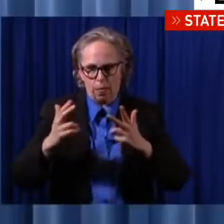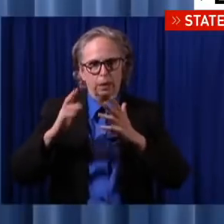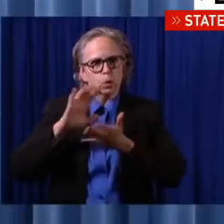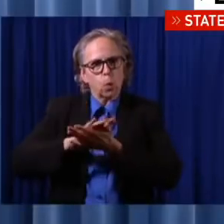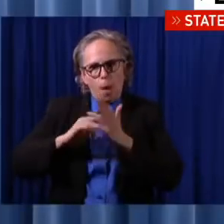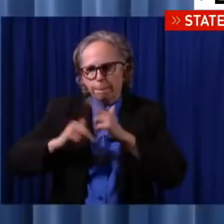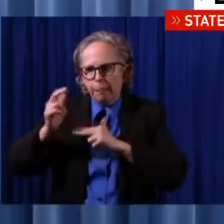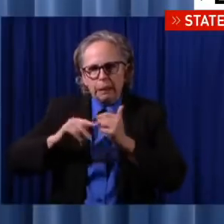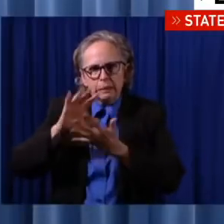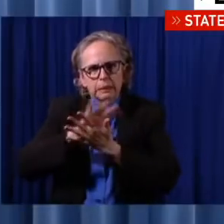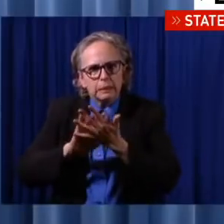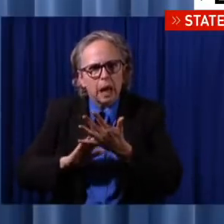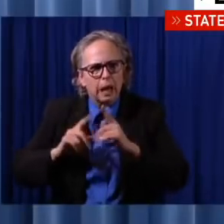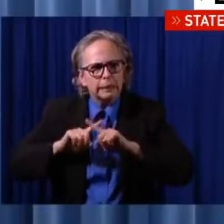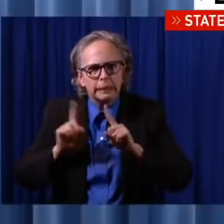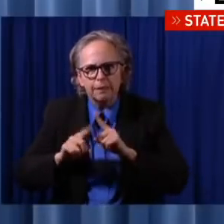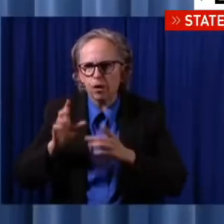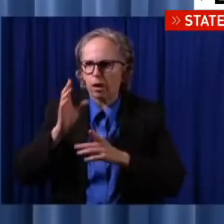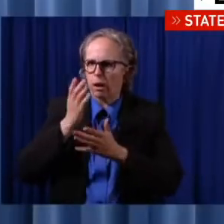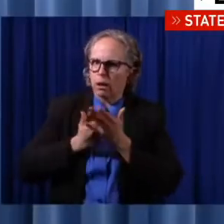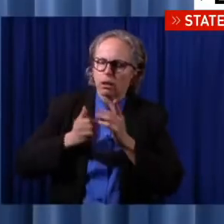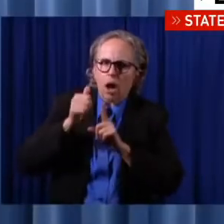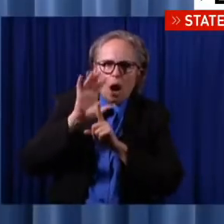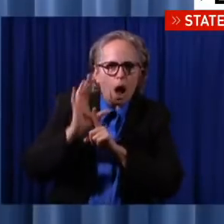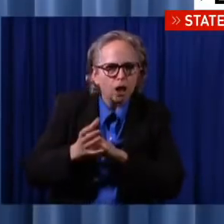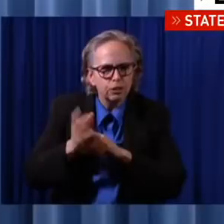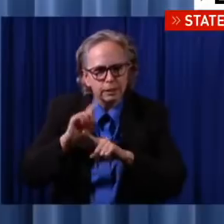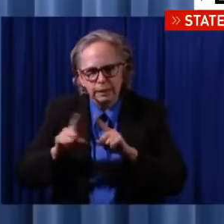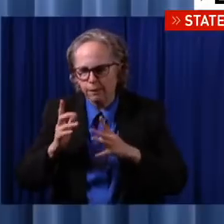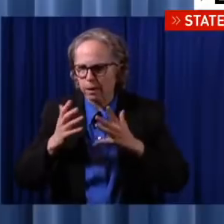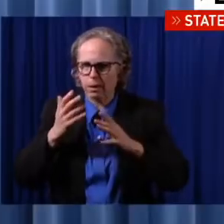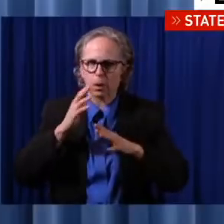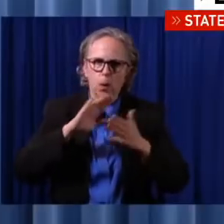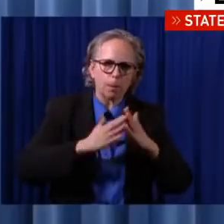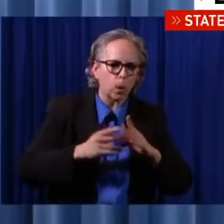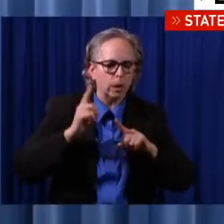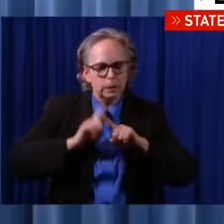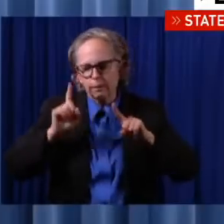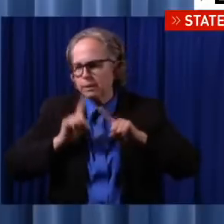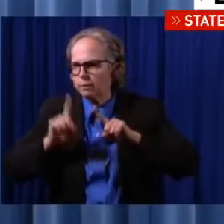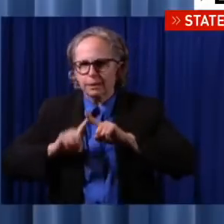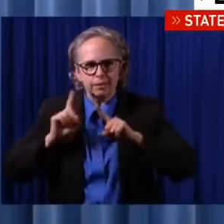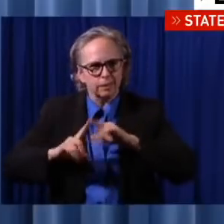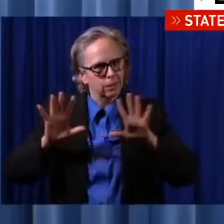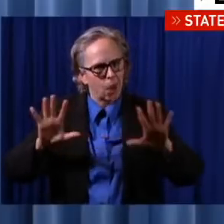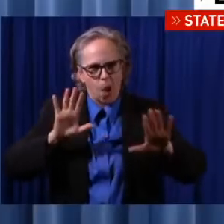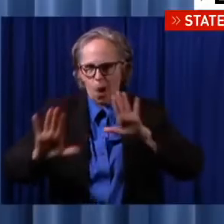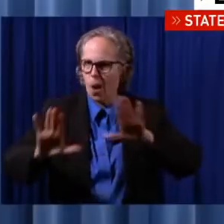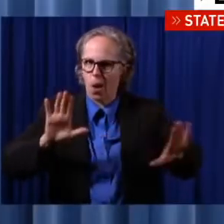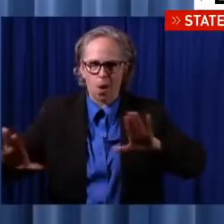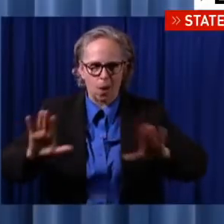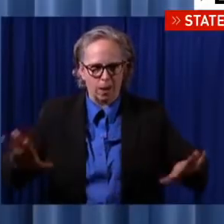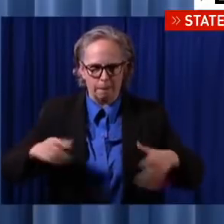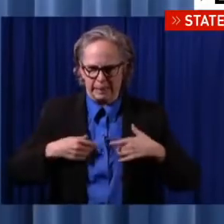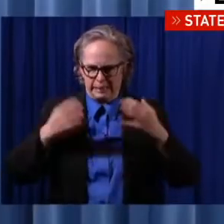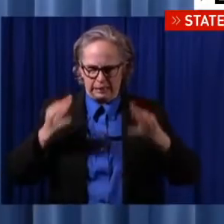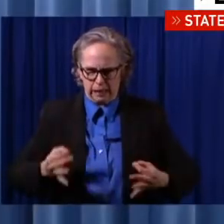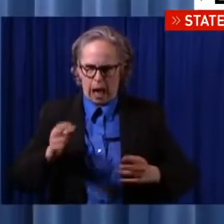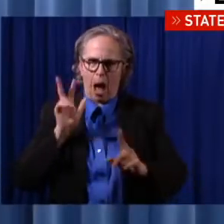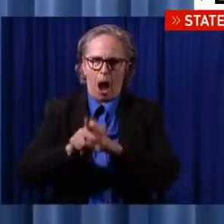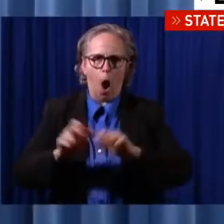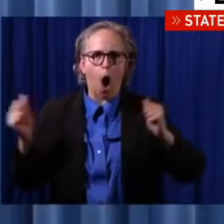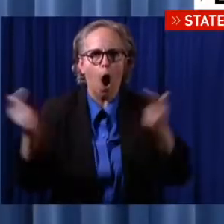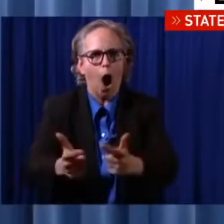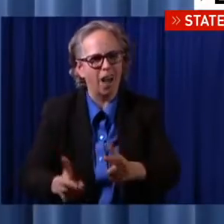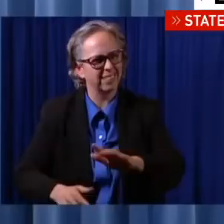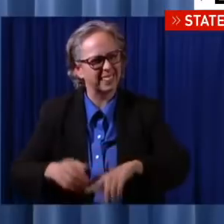culture, communities are different. There's going to be a significant amount of flexibility for these schools